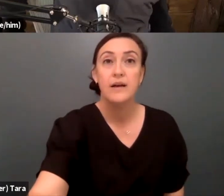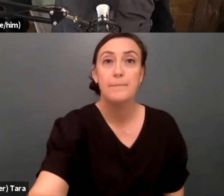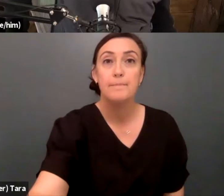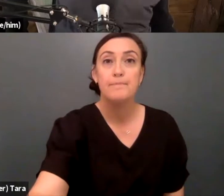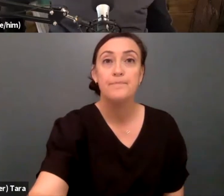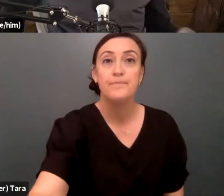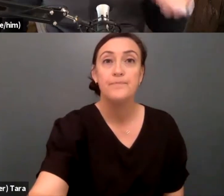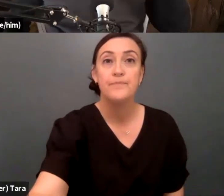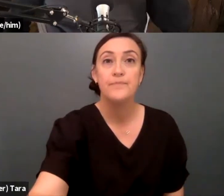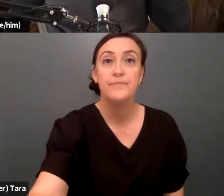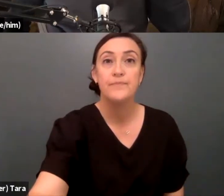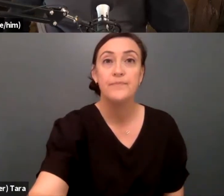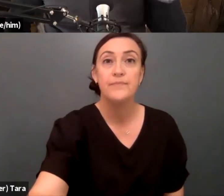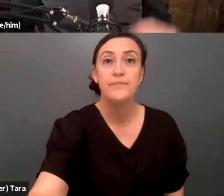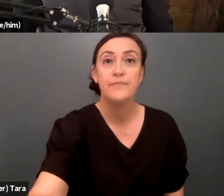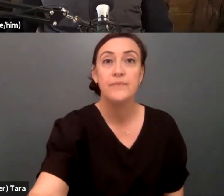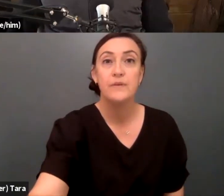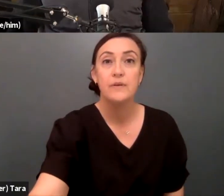on